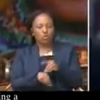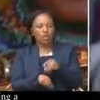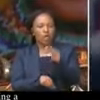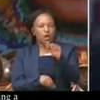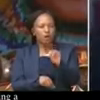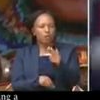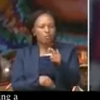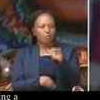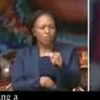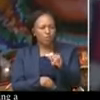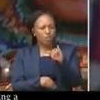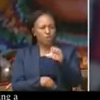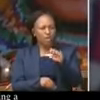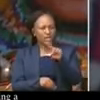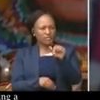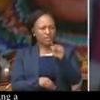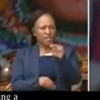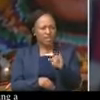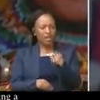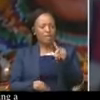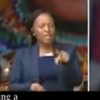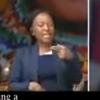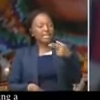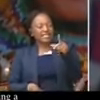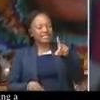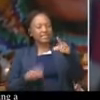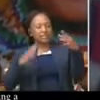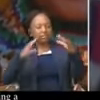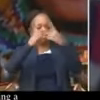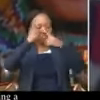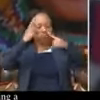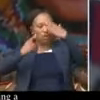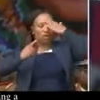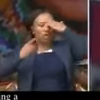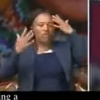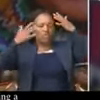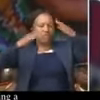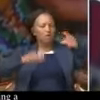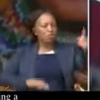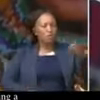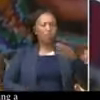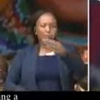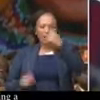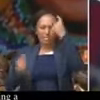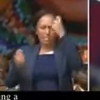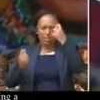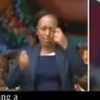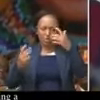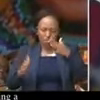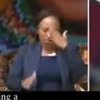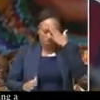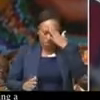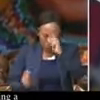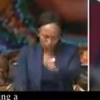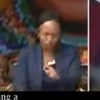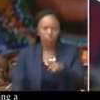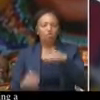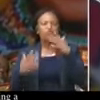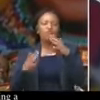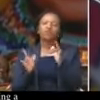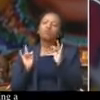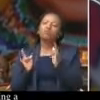Ndlozi, the PhD graduate, the one who you attended his celebration. You did so, Mama,